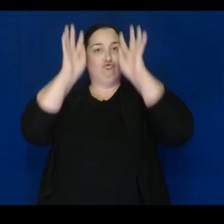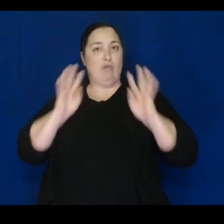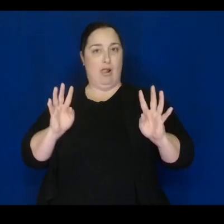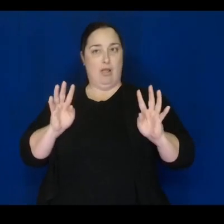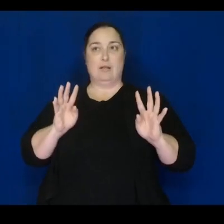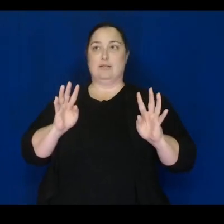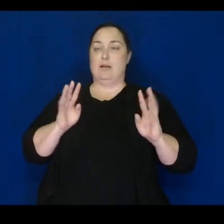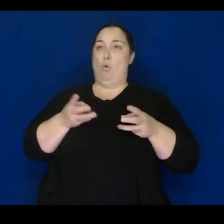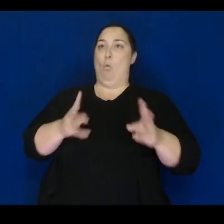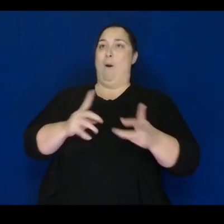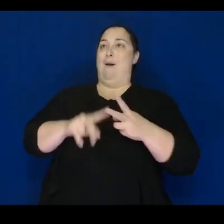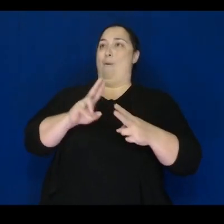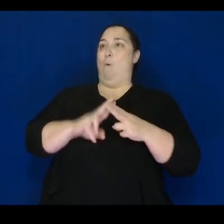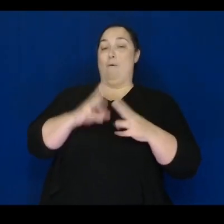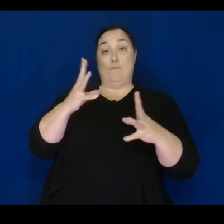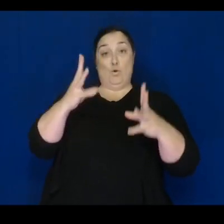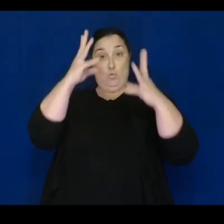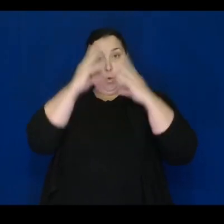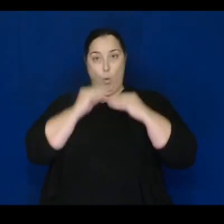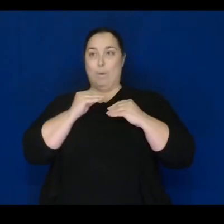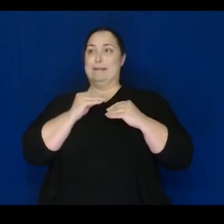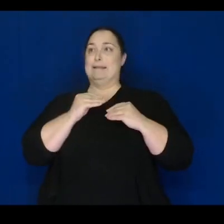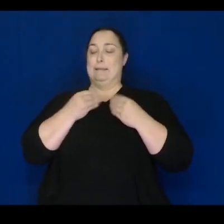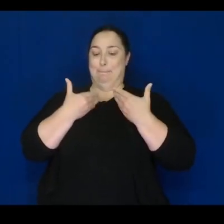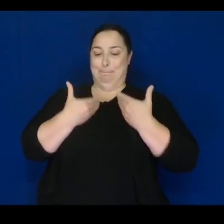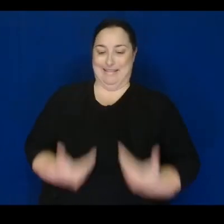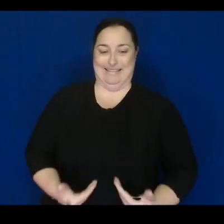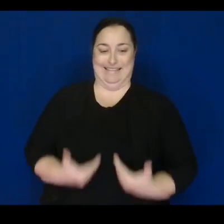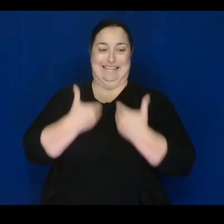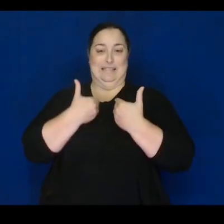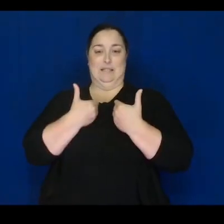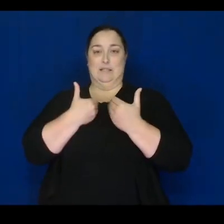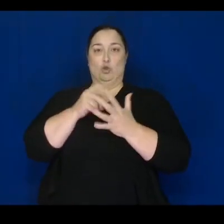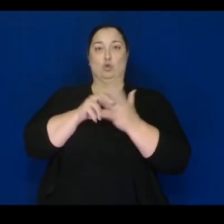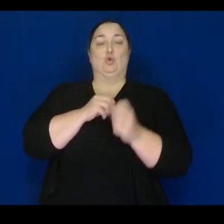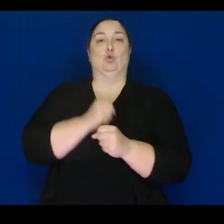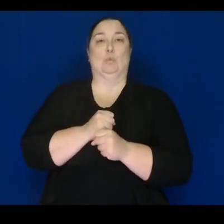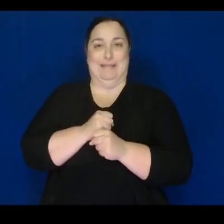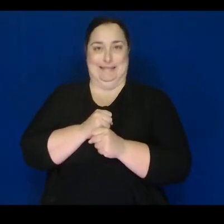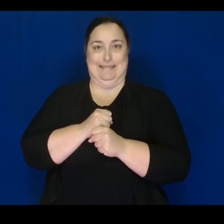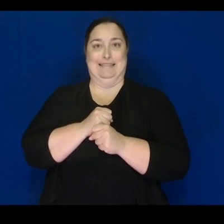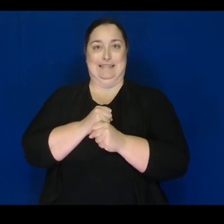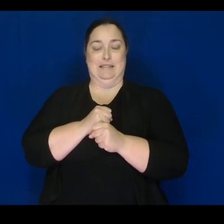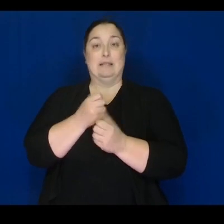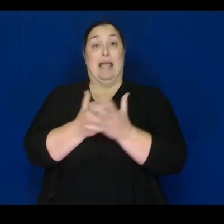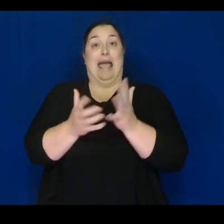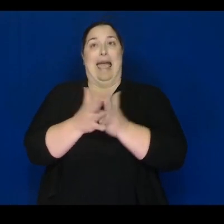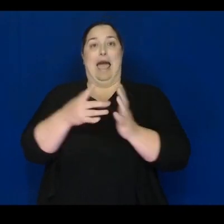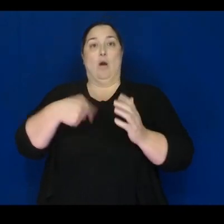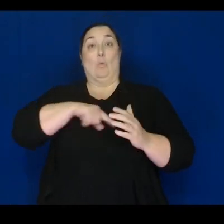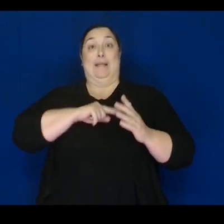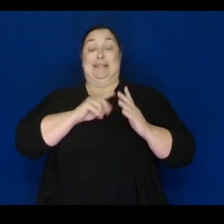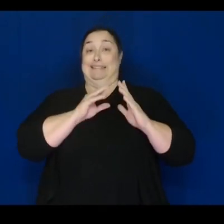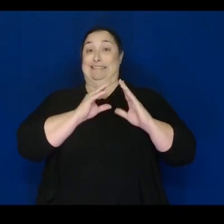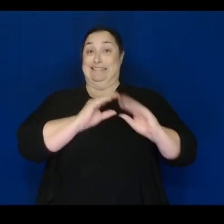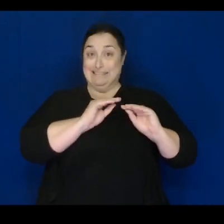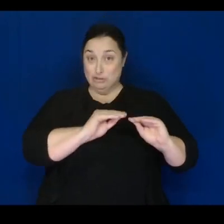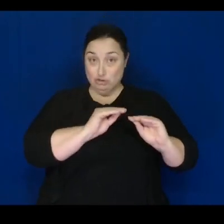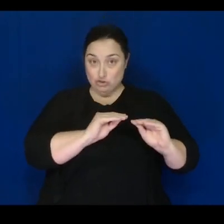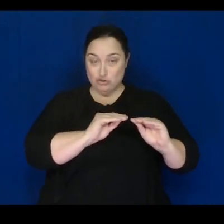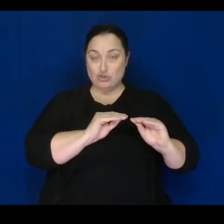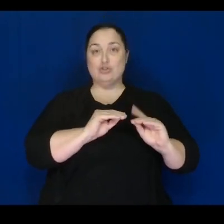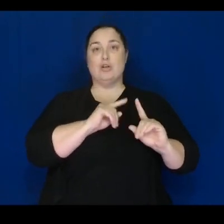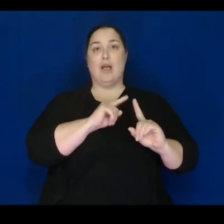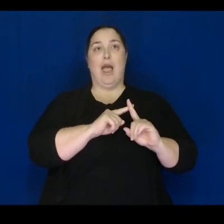knowing, being and our doing, focusing on how we teach as well as how